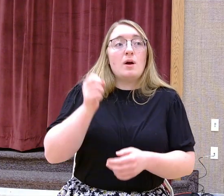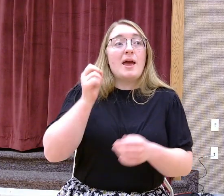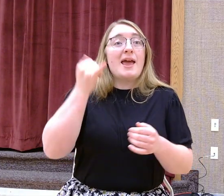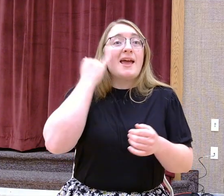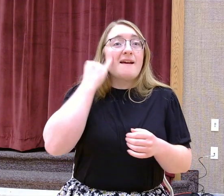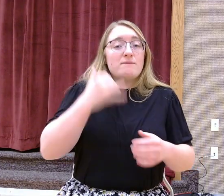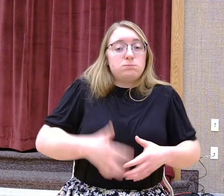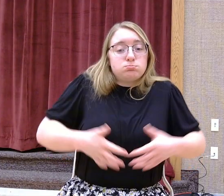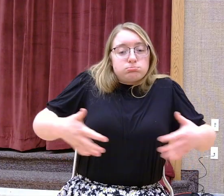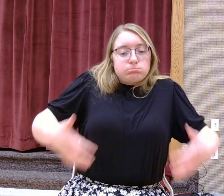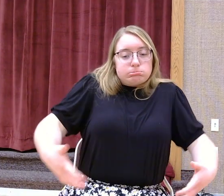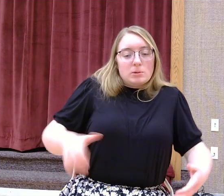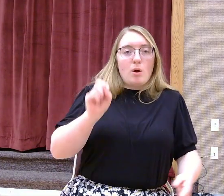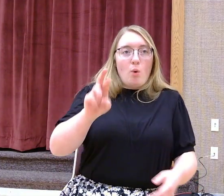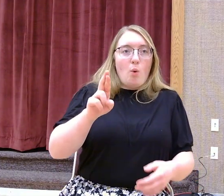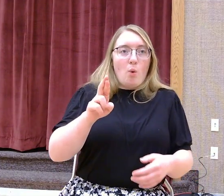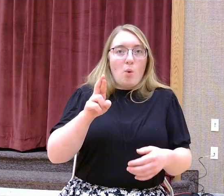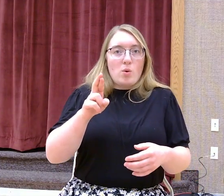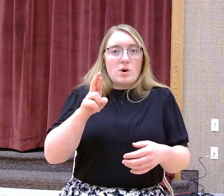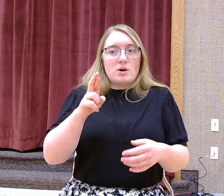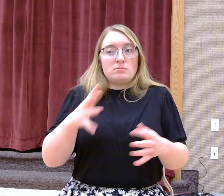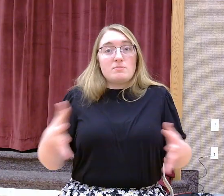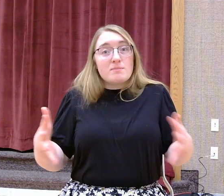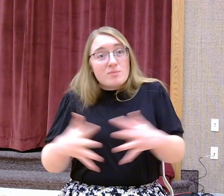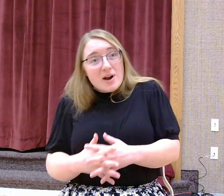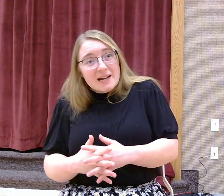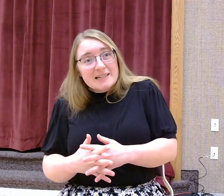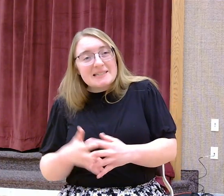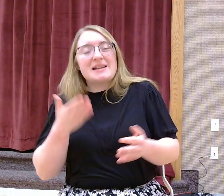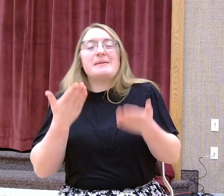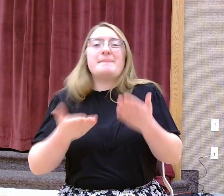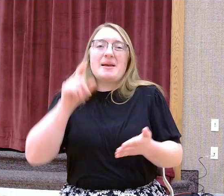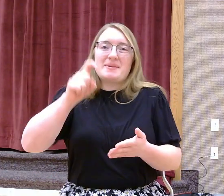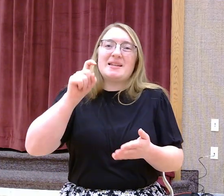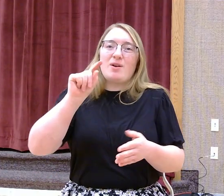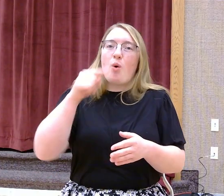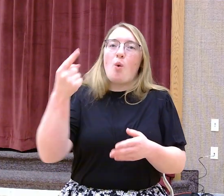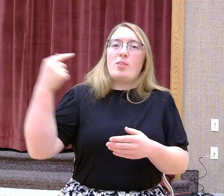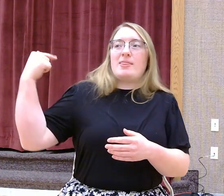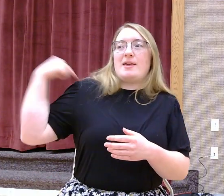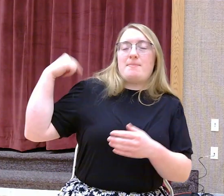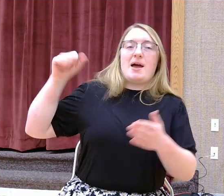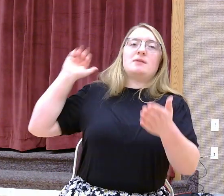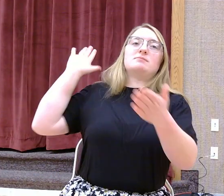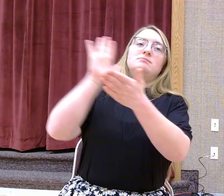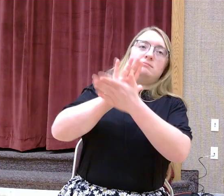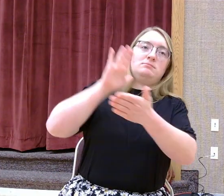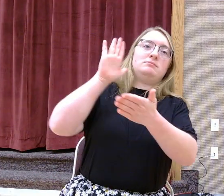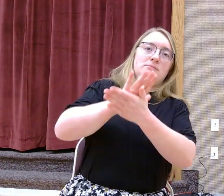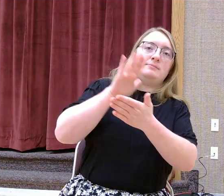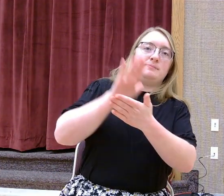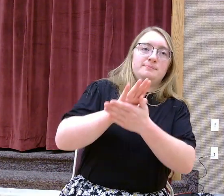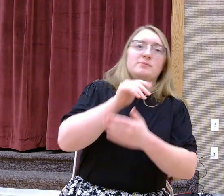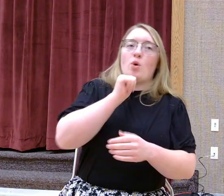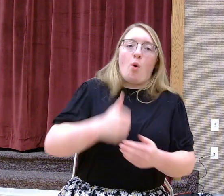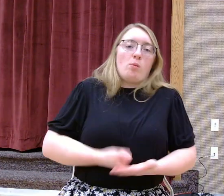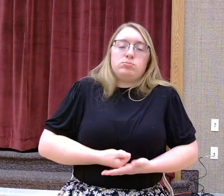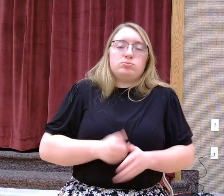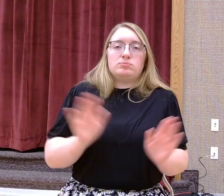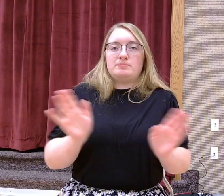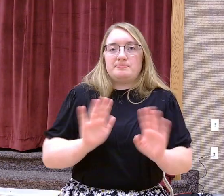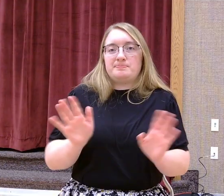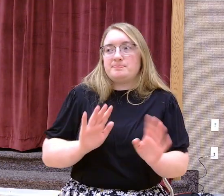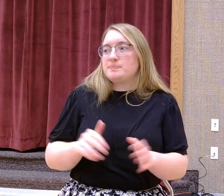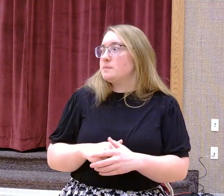lady, back blows may be your only option, okay? So, infants, we talked about that, the football hold